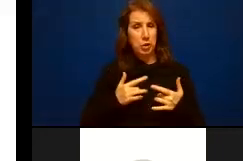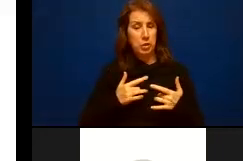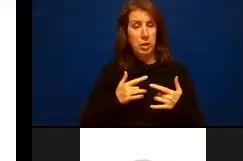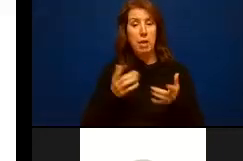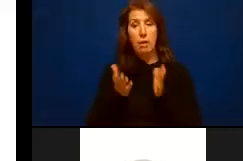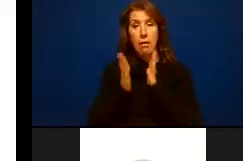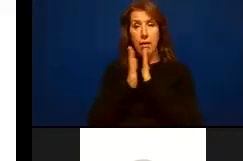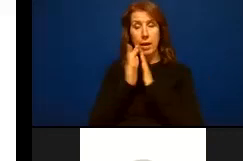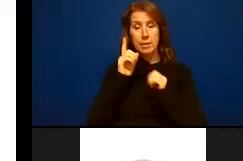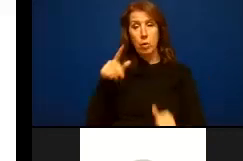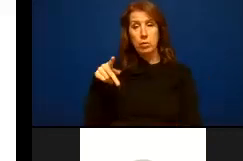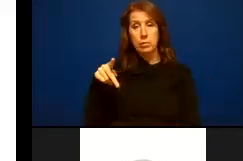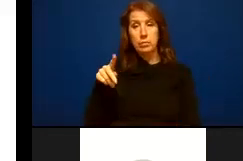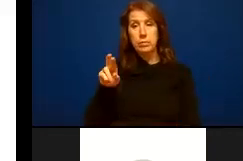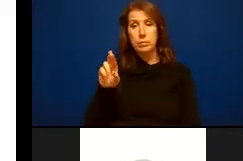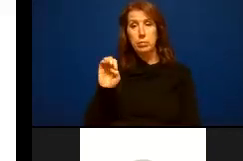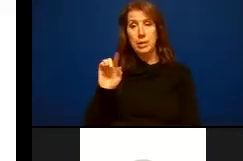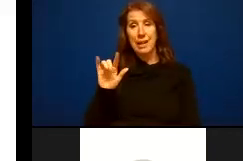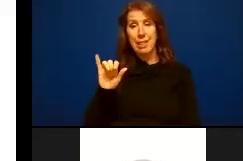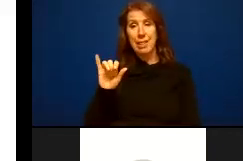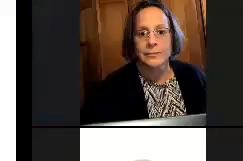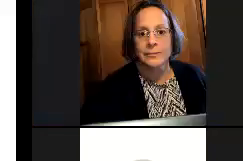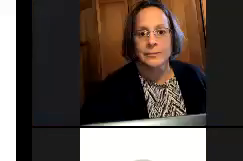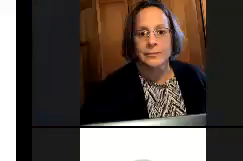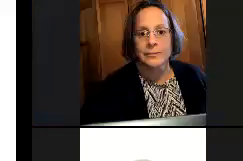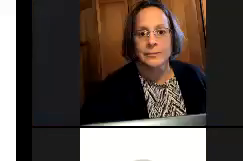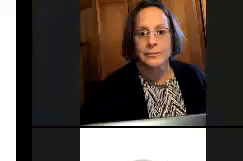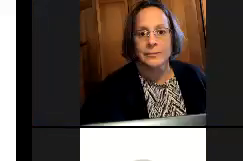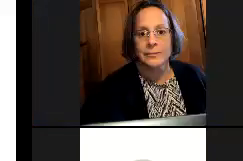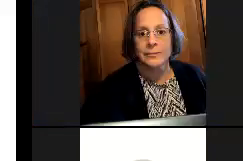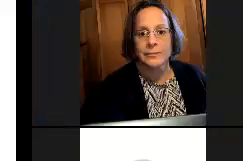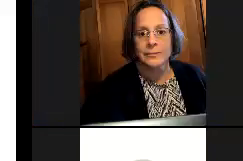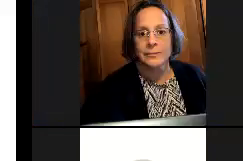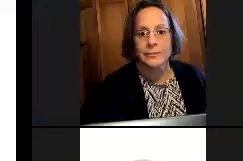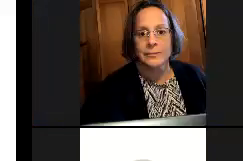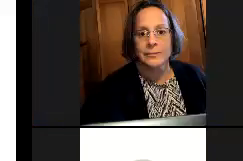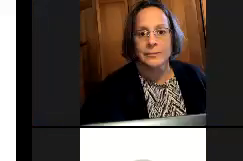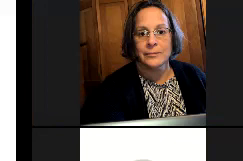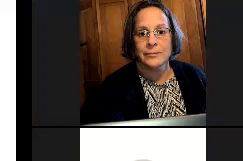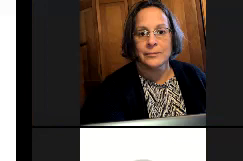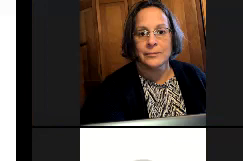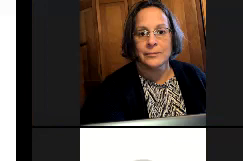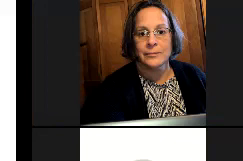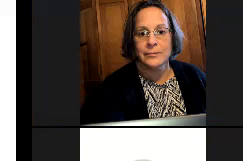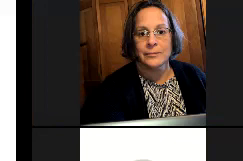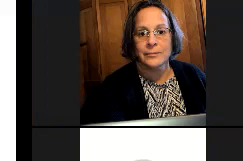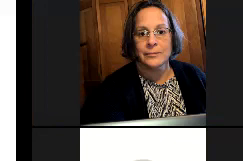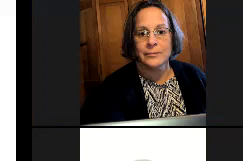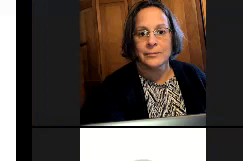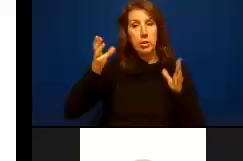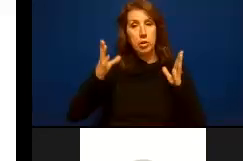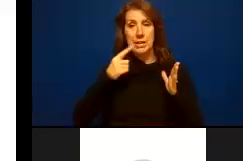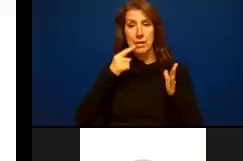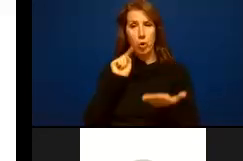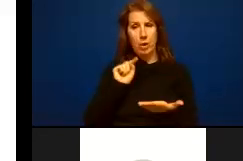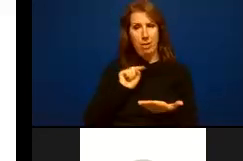preliminary injunction. Also, they did not get it. The judge basically said, well, on this record, I think this